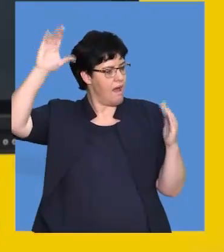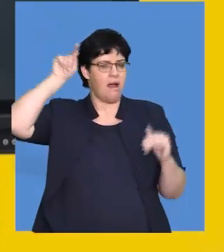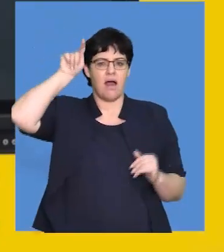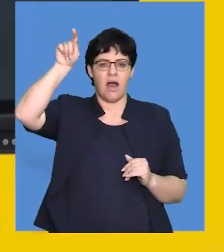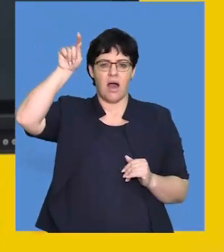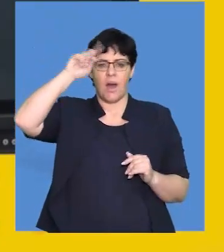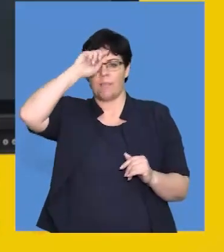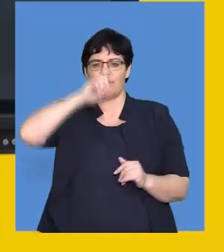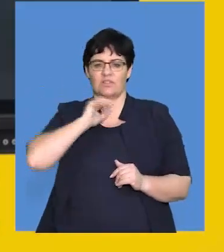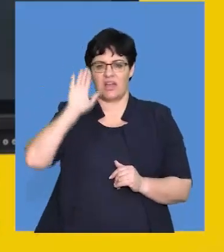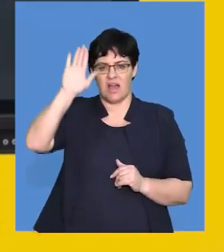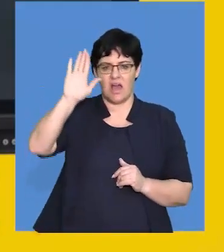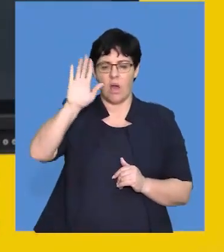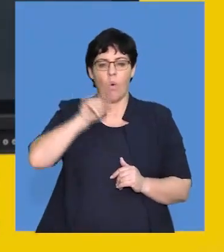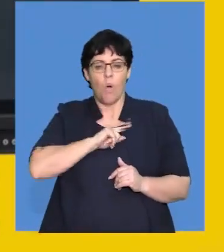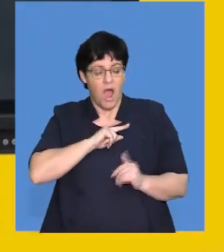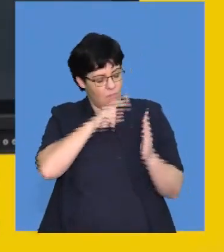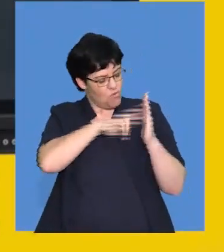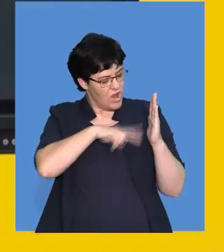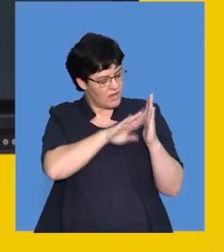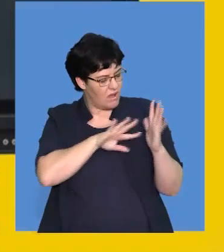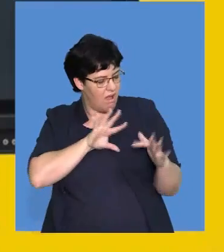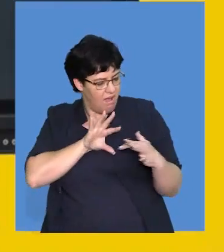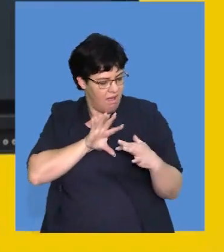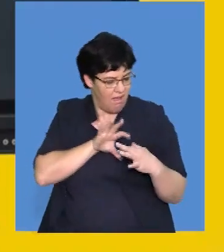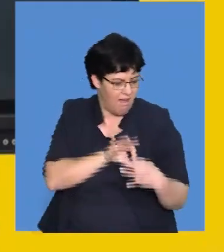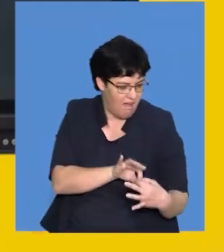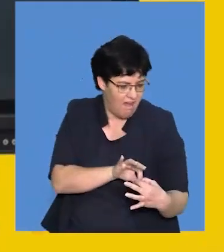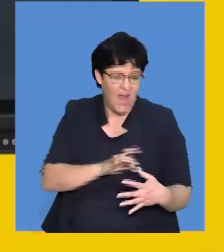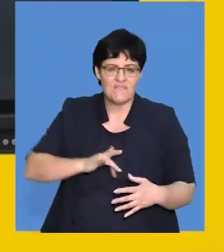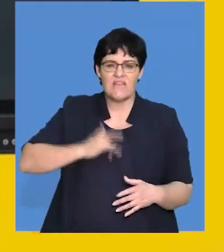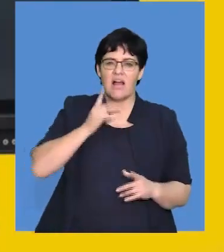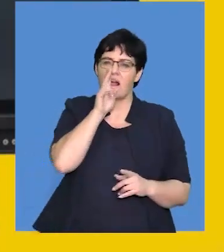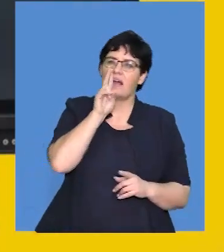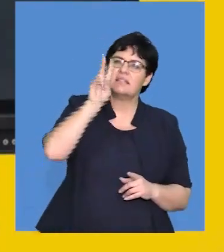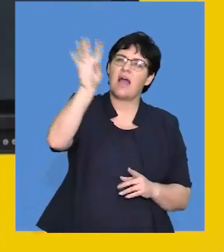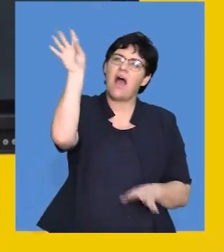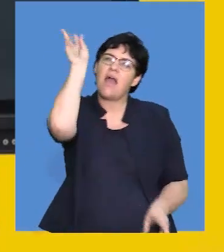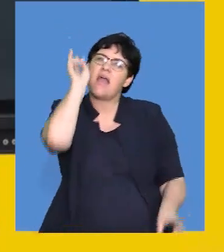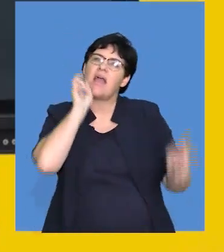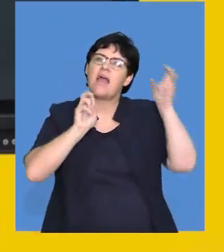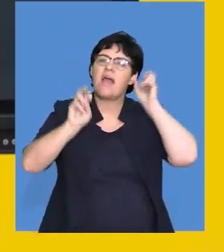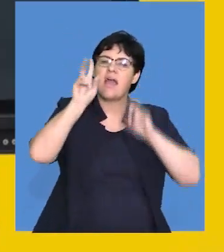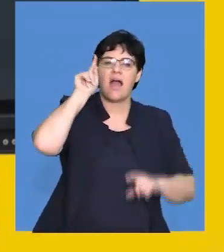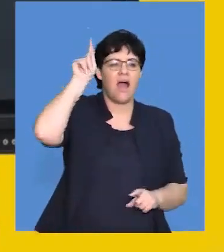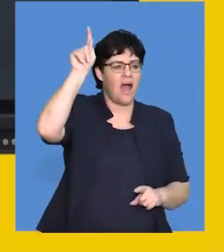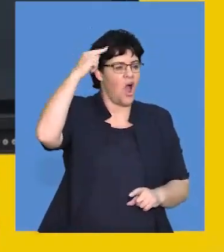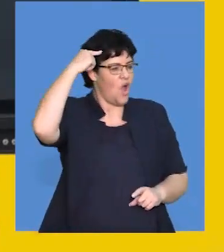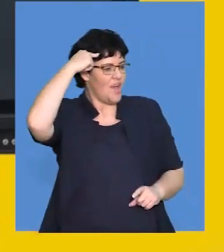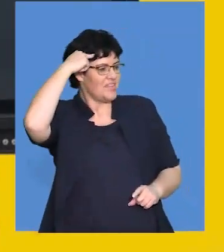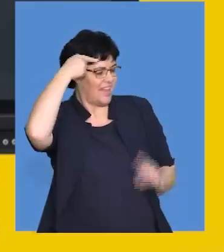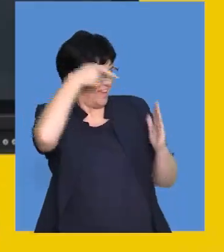They want you to feel, they want you to see, they want you to hear, they want you to